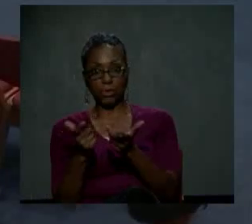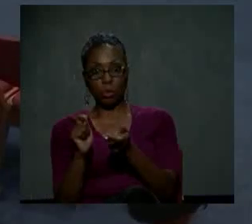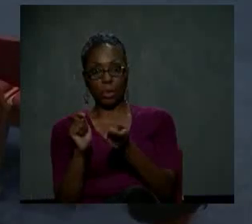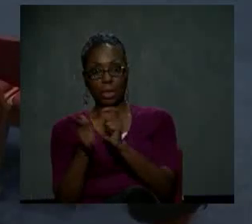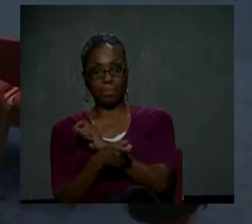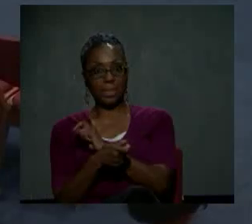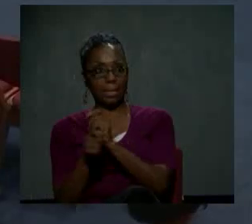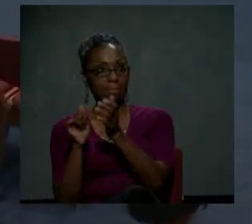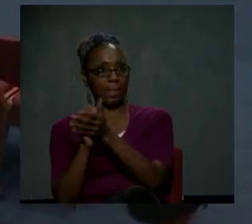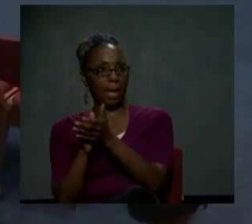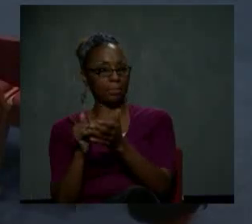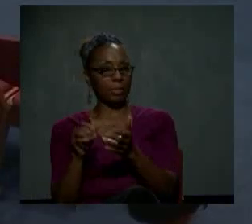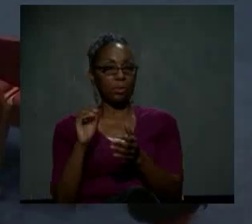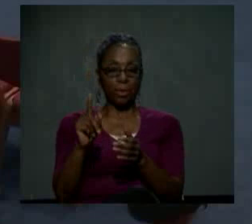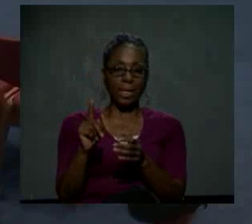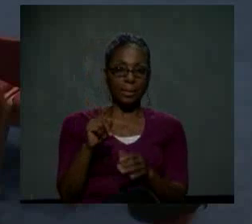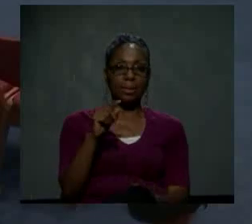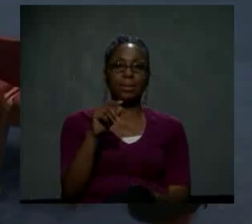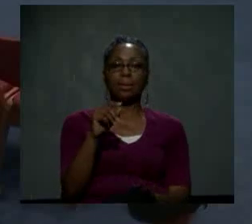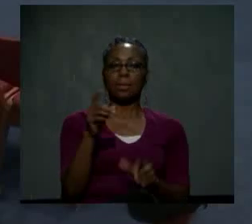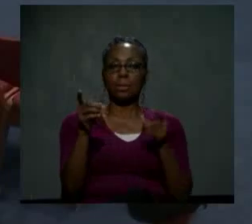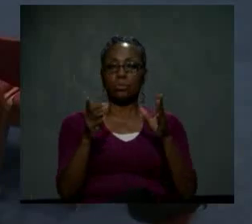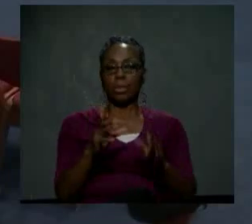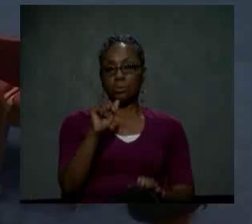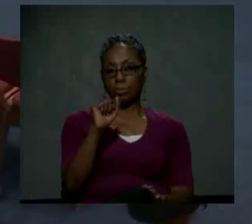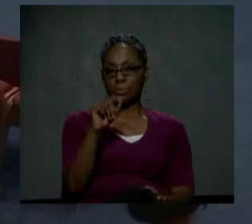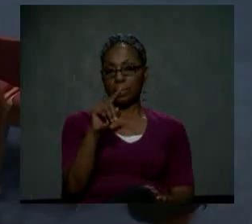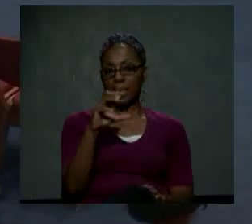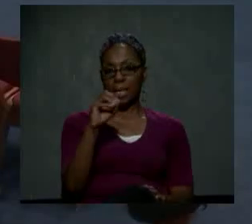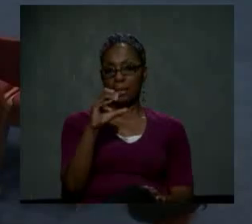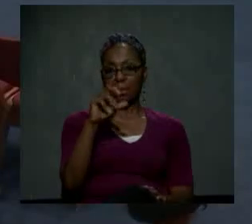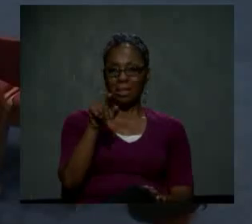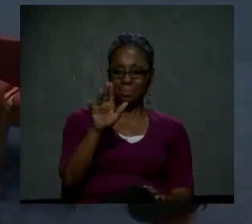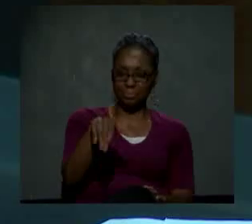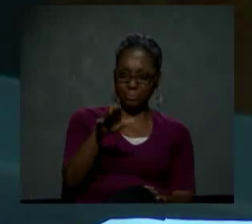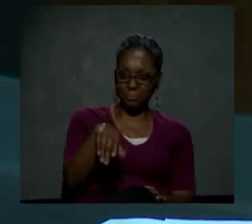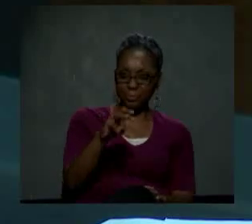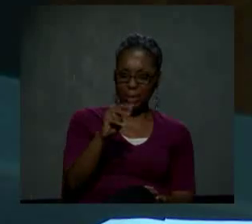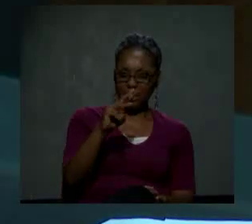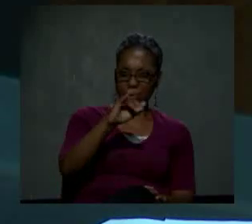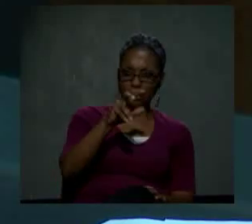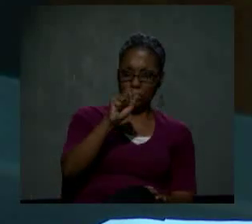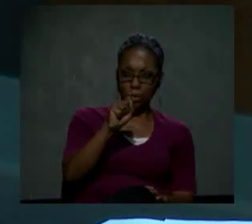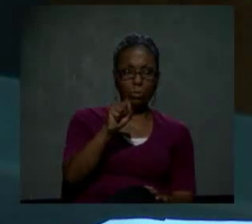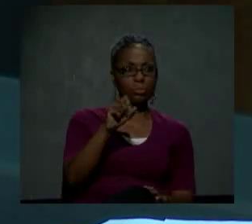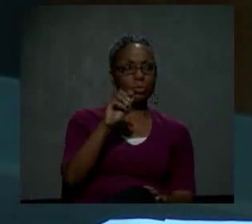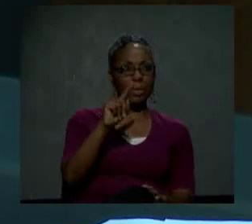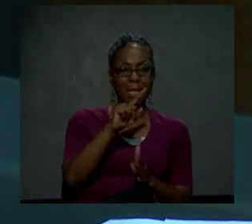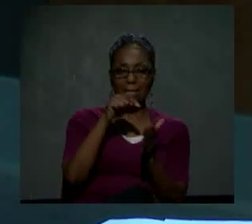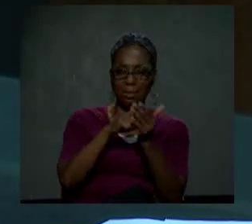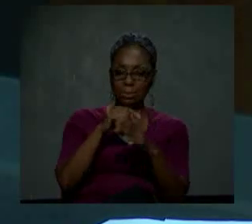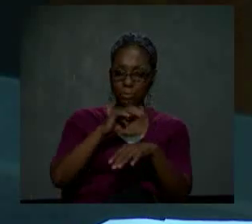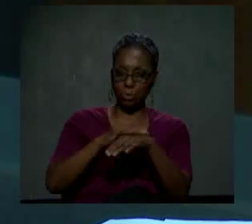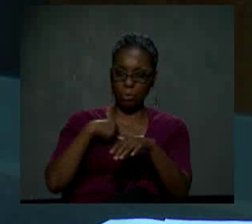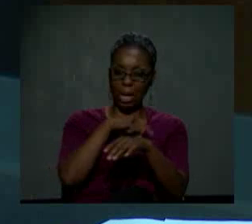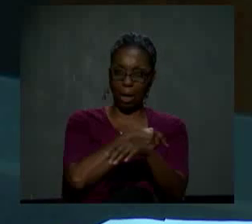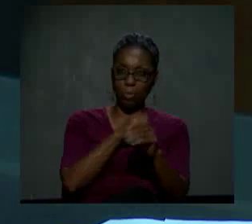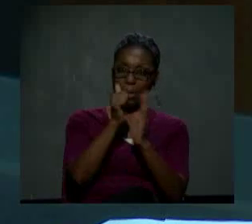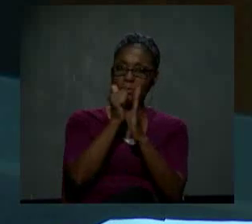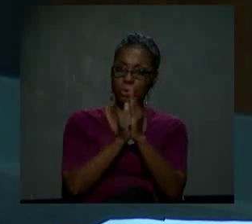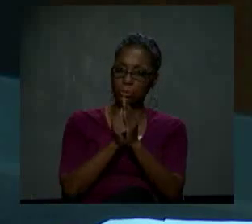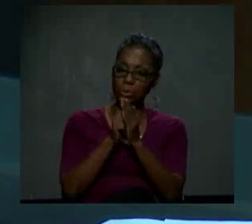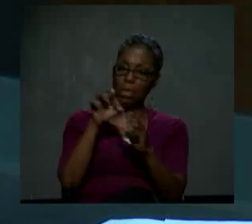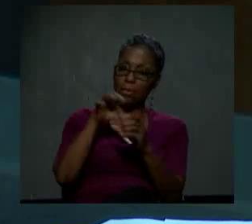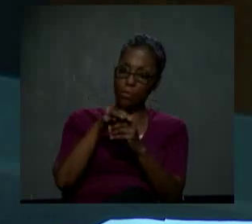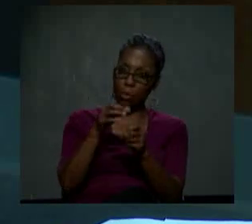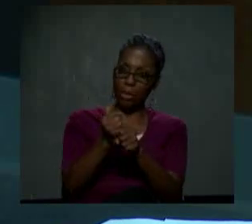that? Director Adcock? Mr. Jones, this is on our agenda to vote on next week.